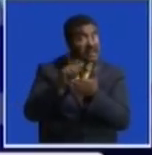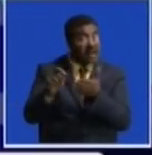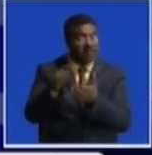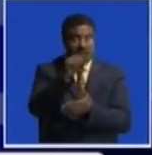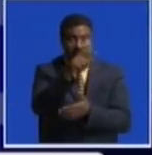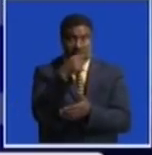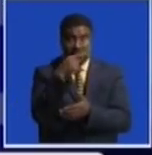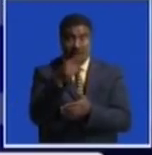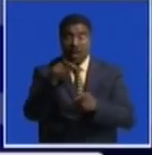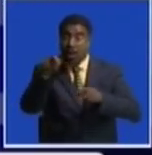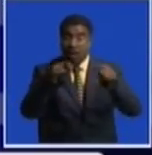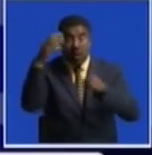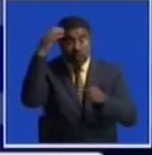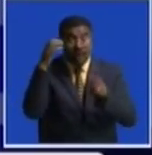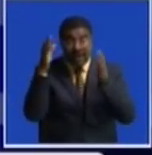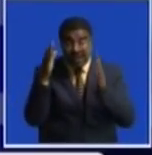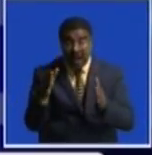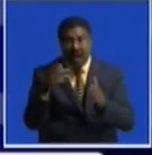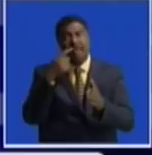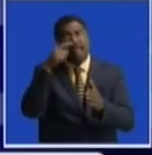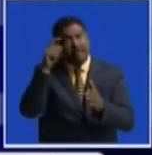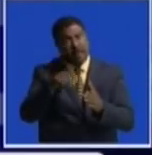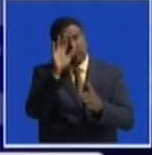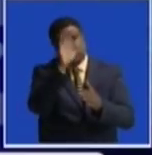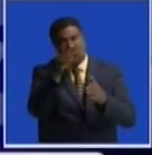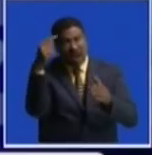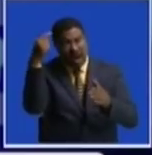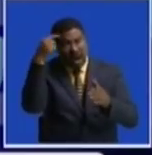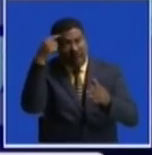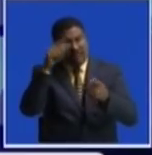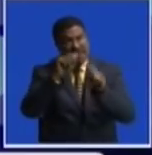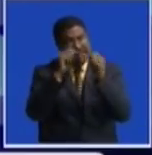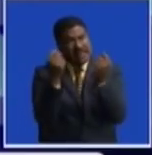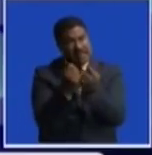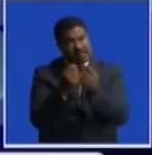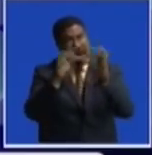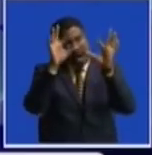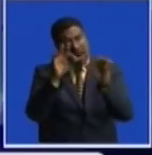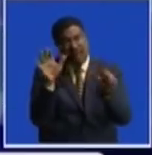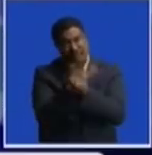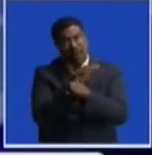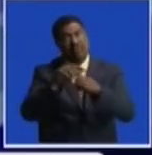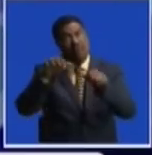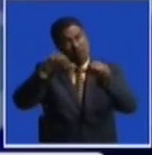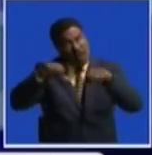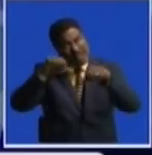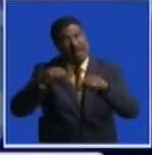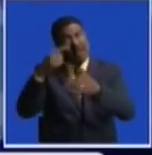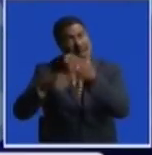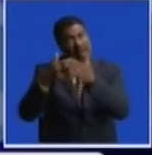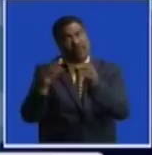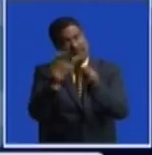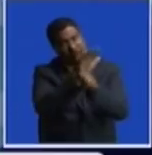controlling officers need to build their financial governance team through close collaboration with accounting, auditing and procurement